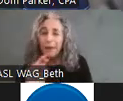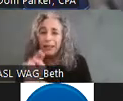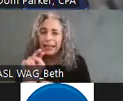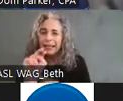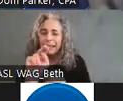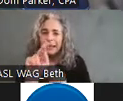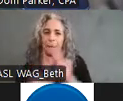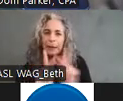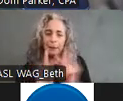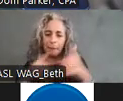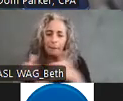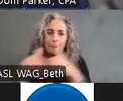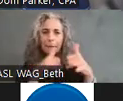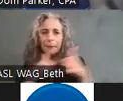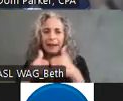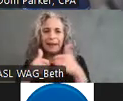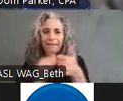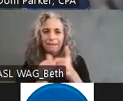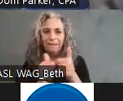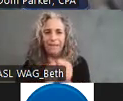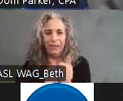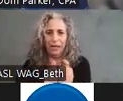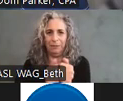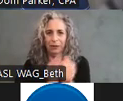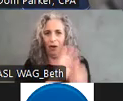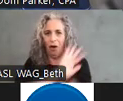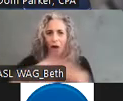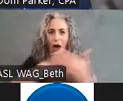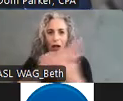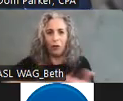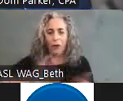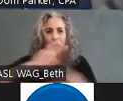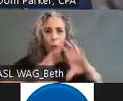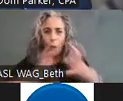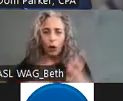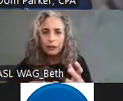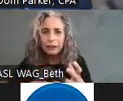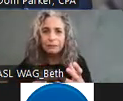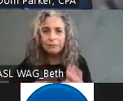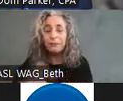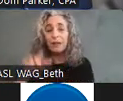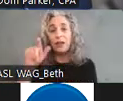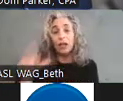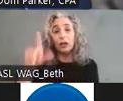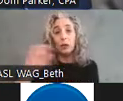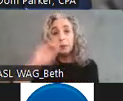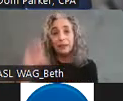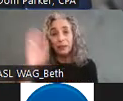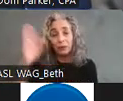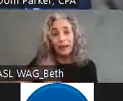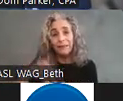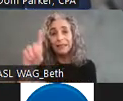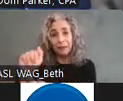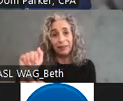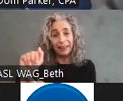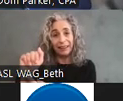video games worldwide. And of those 3 billion people, 20% will have a disability